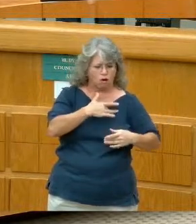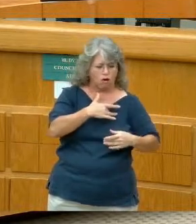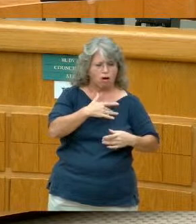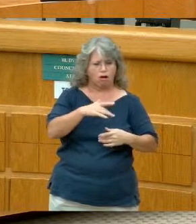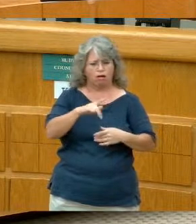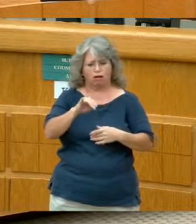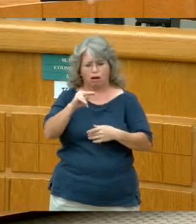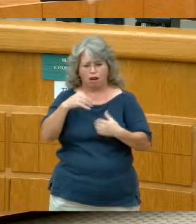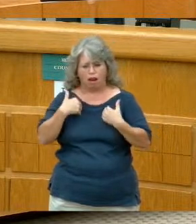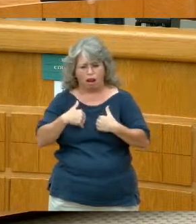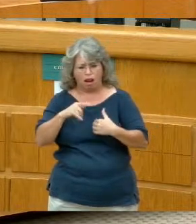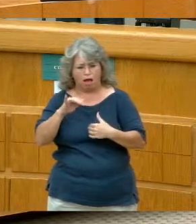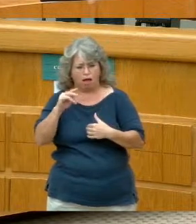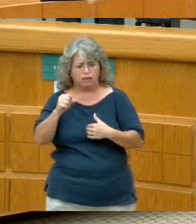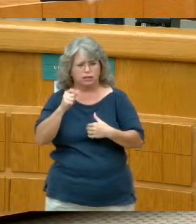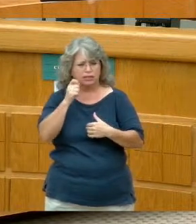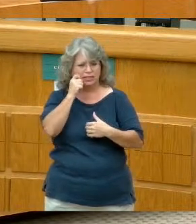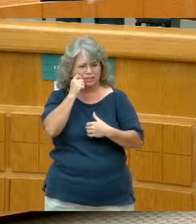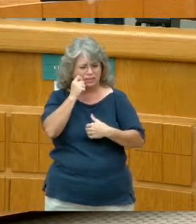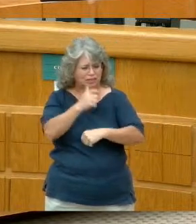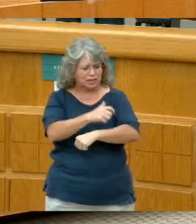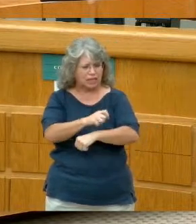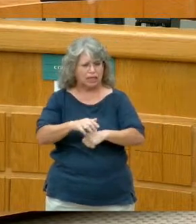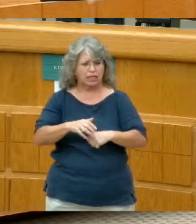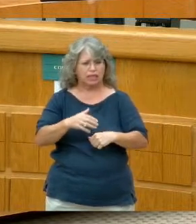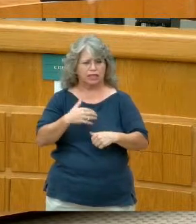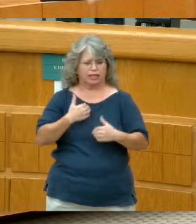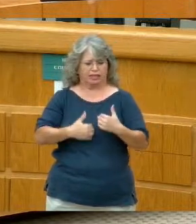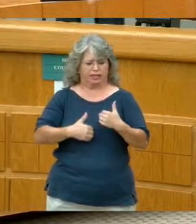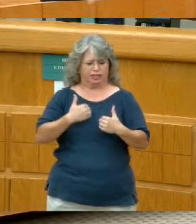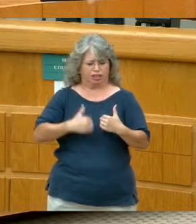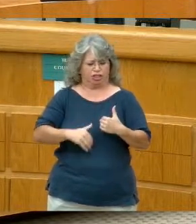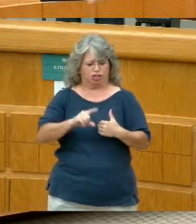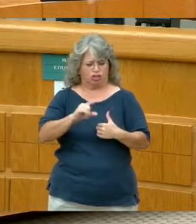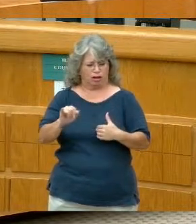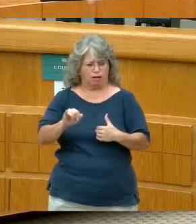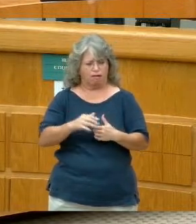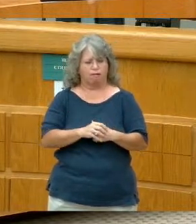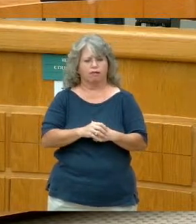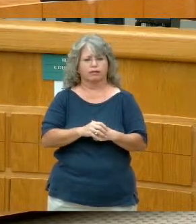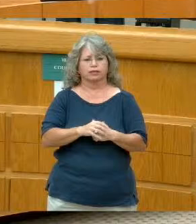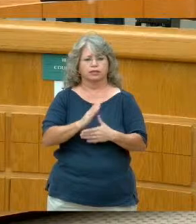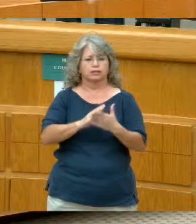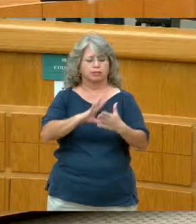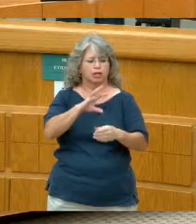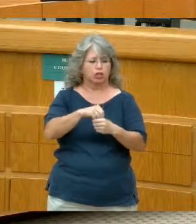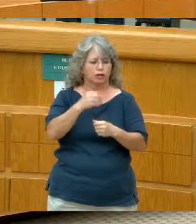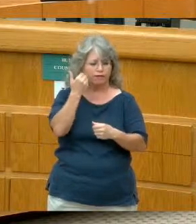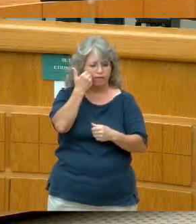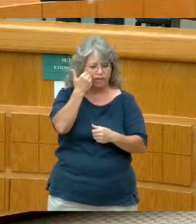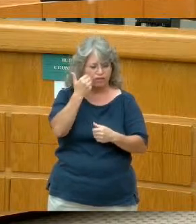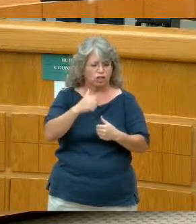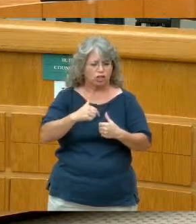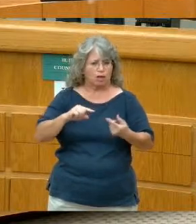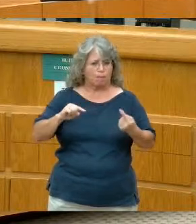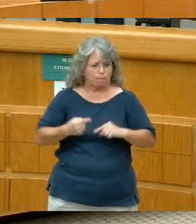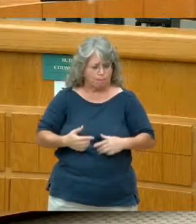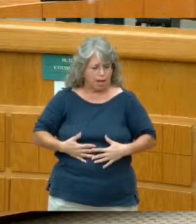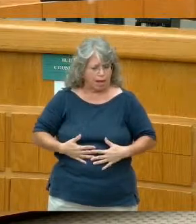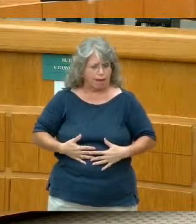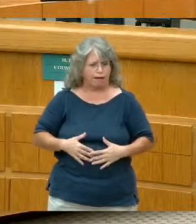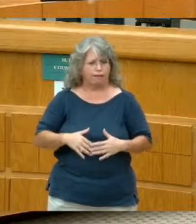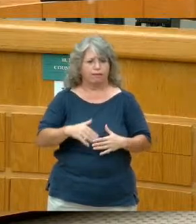skin, the eyes, and the GI tract. Some of the symptoms include fever, abdominal pain,